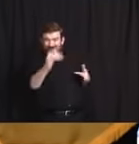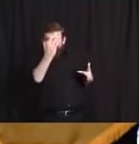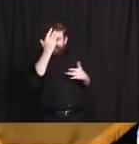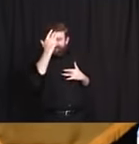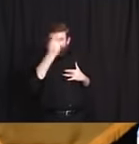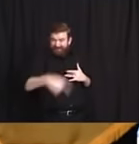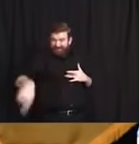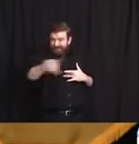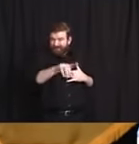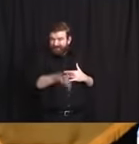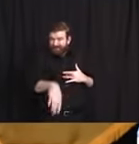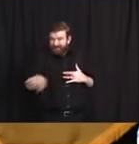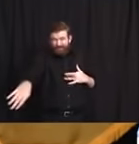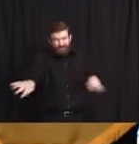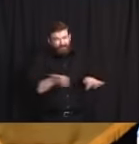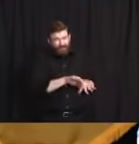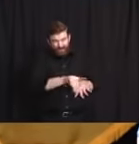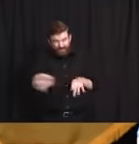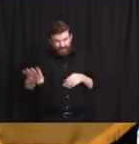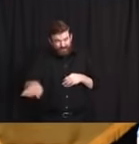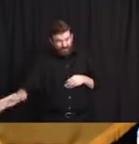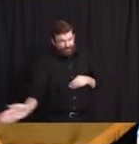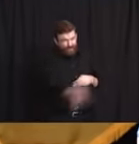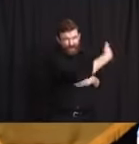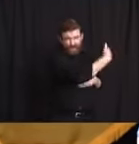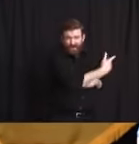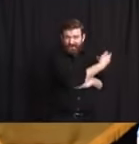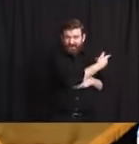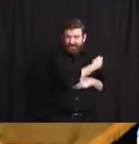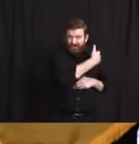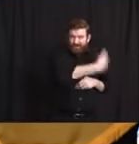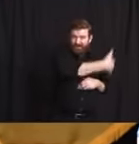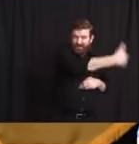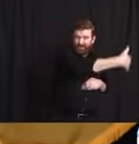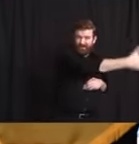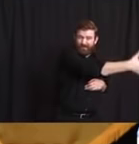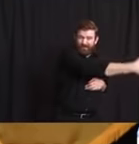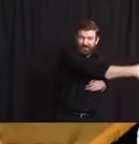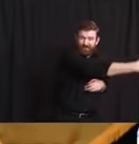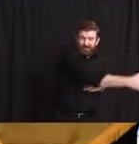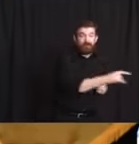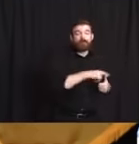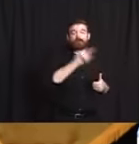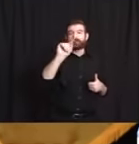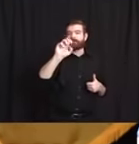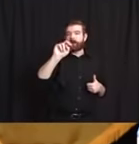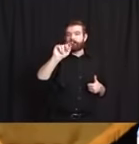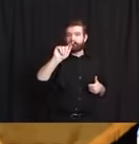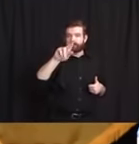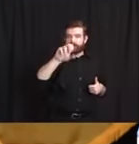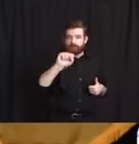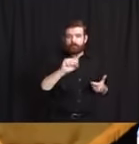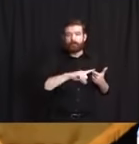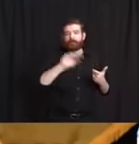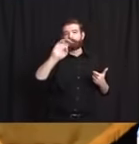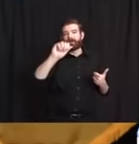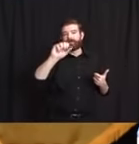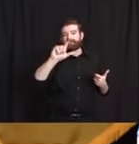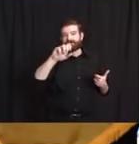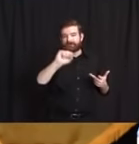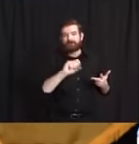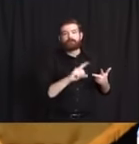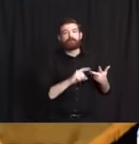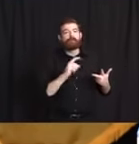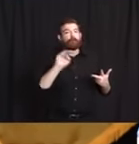diseases like tetanus, measles, mumps, and influenza type B. The department encourages all healthcare